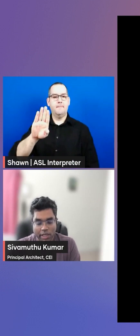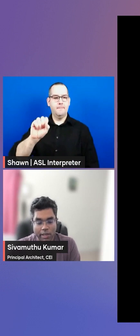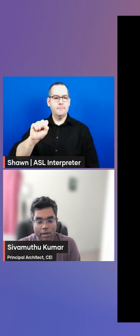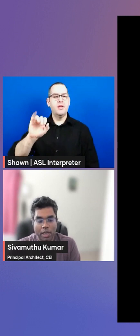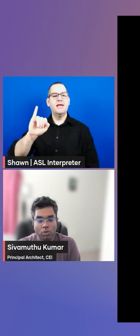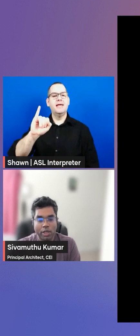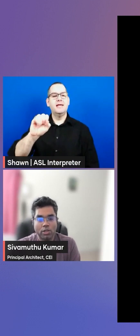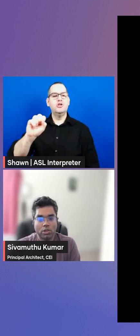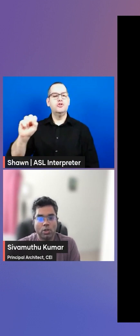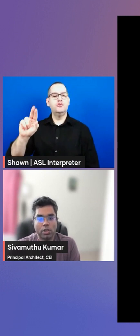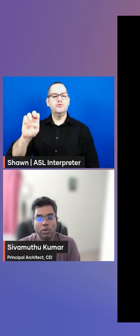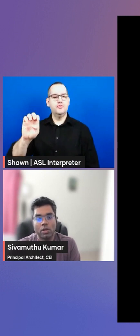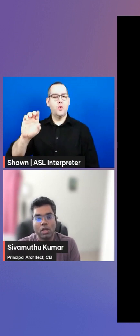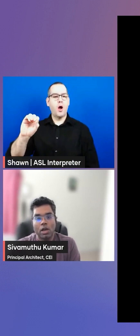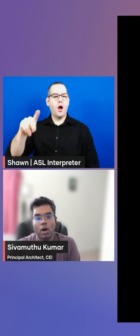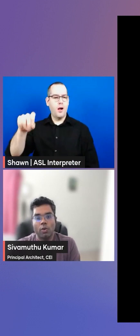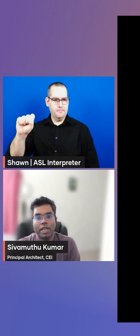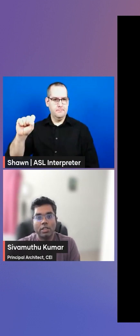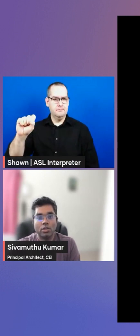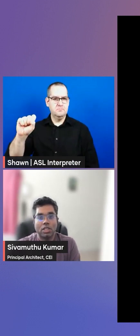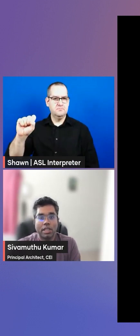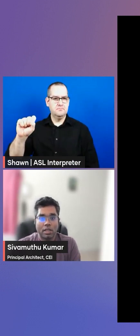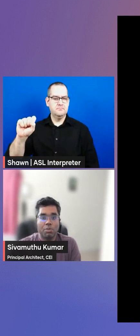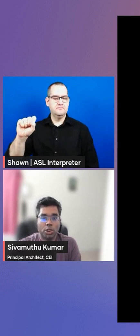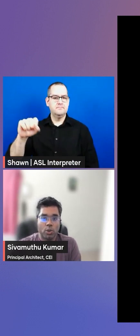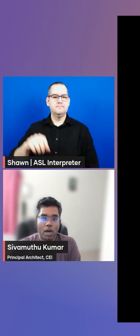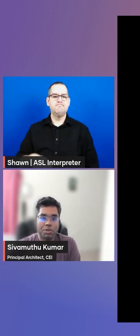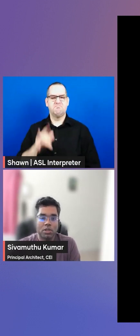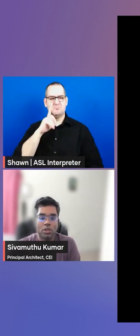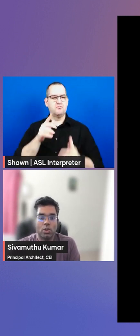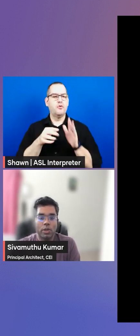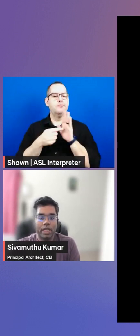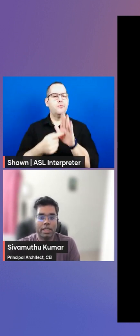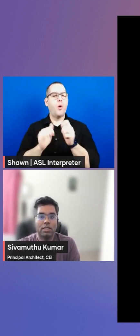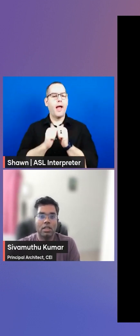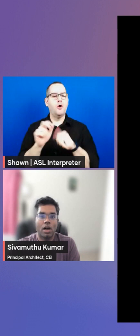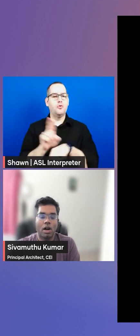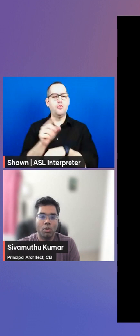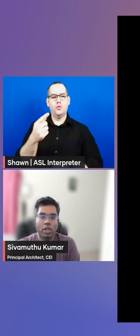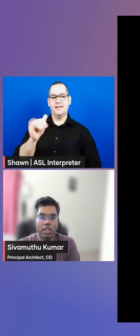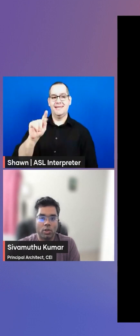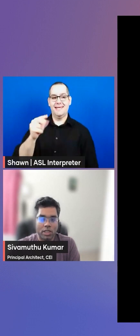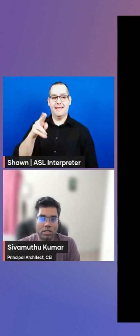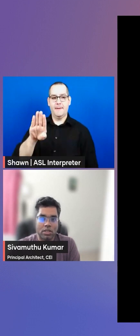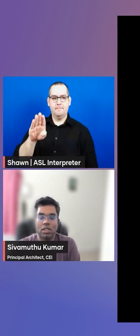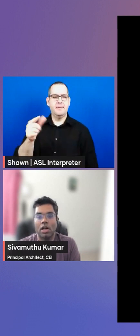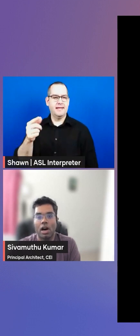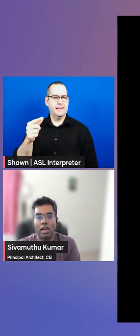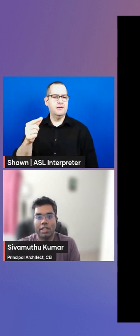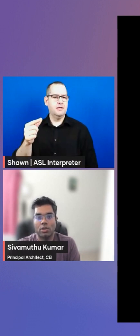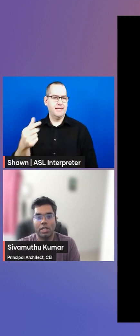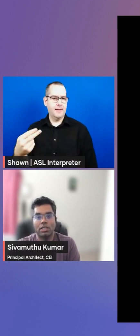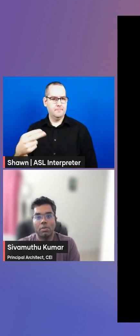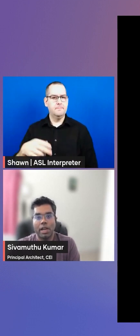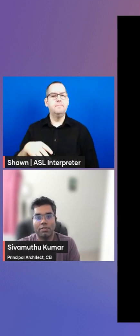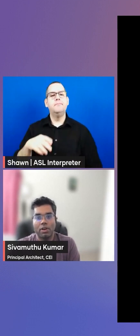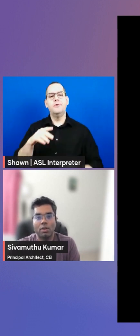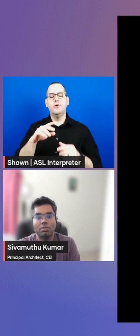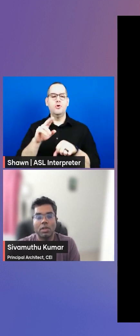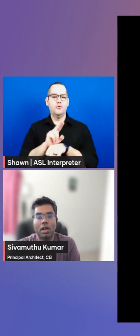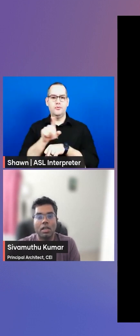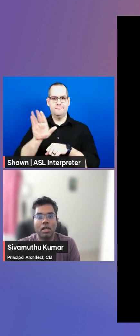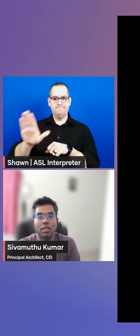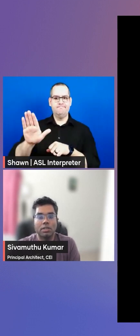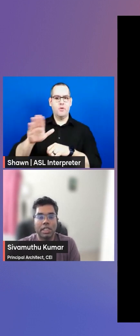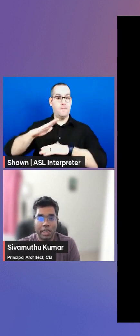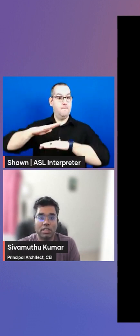this one, like I'm going to show you how we can use the GitHub issue ops to get onboarding request, or like to get the